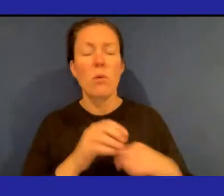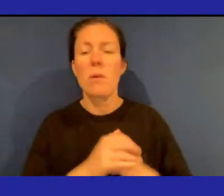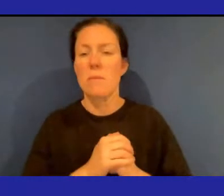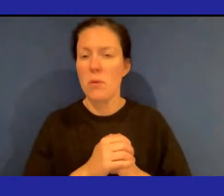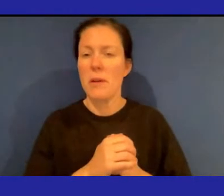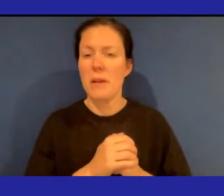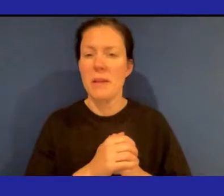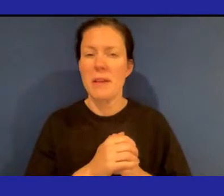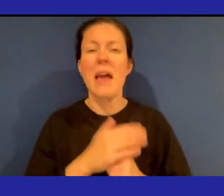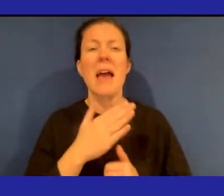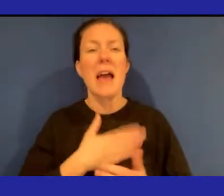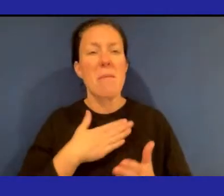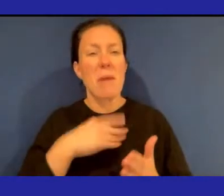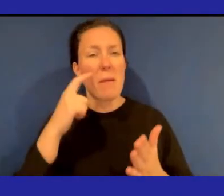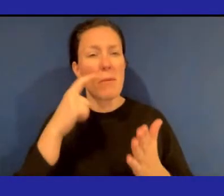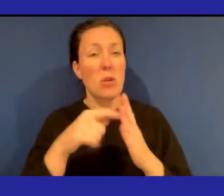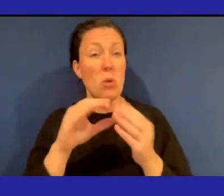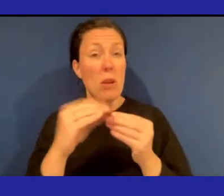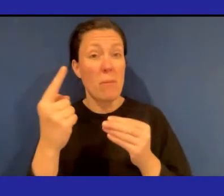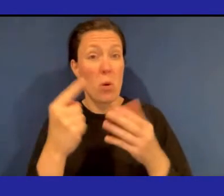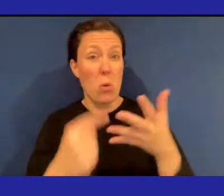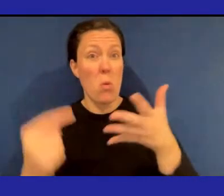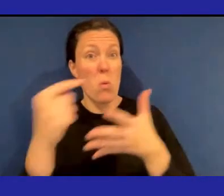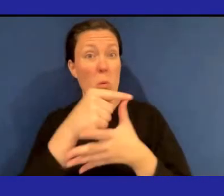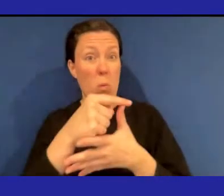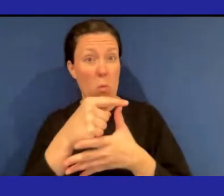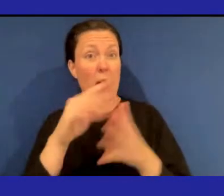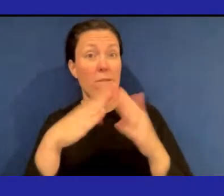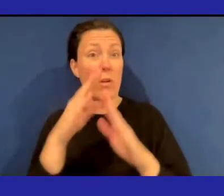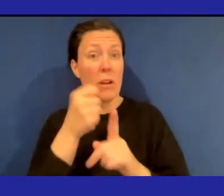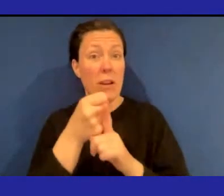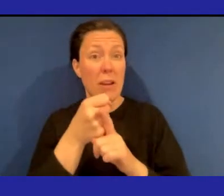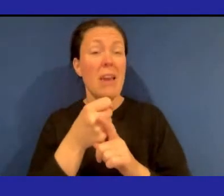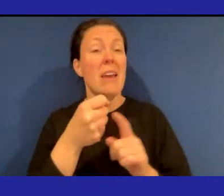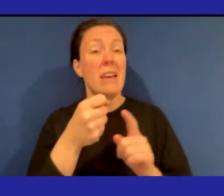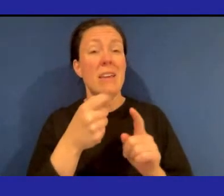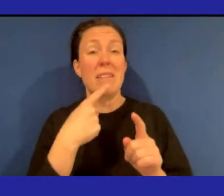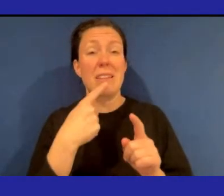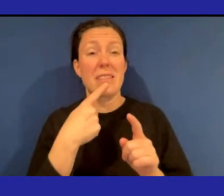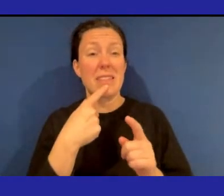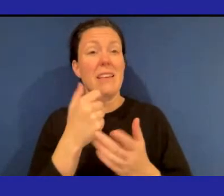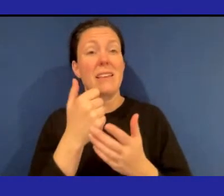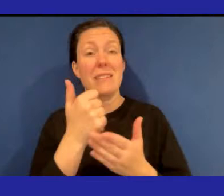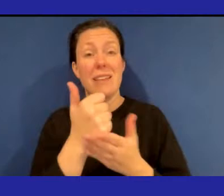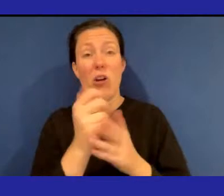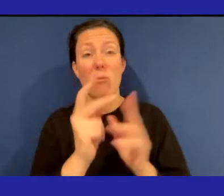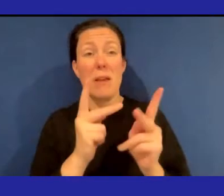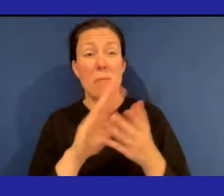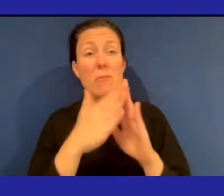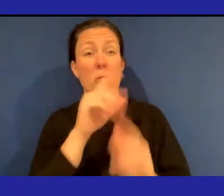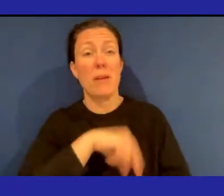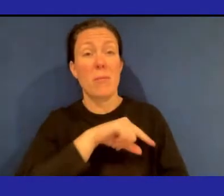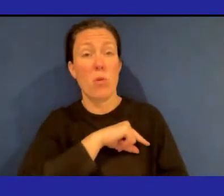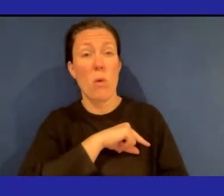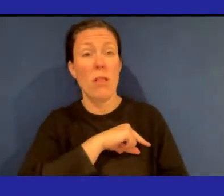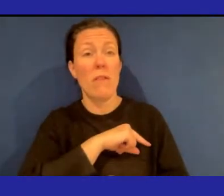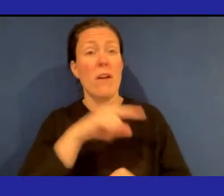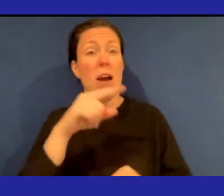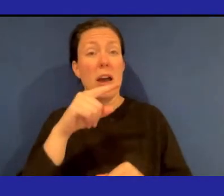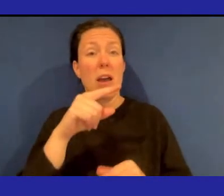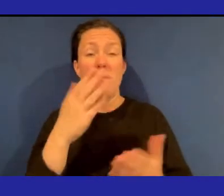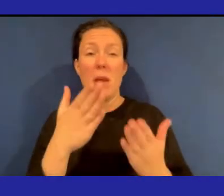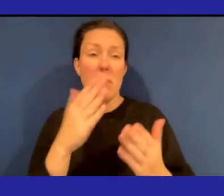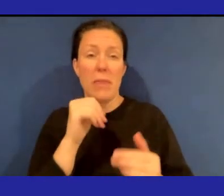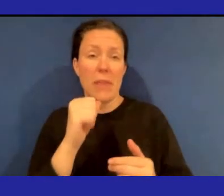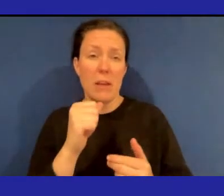number one on the community impact was providing care to those who aren't eligible for other public benefits. Do you have any metrics on that, like how many patients